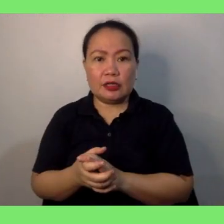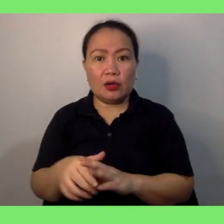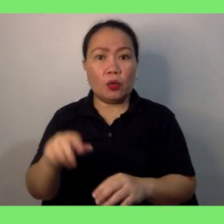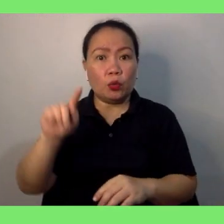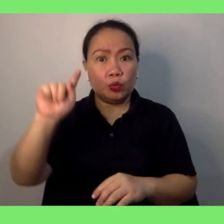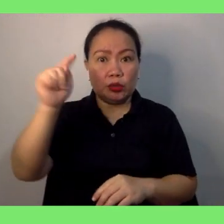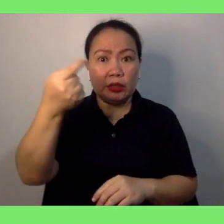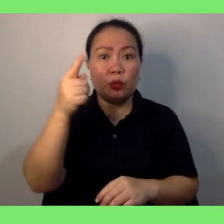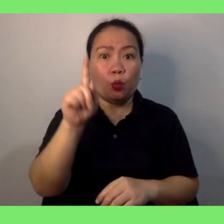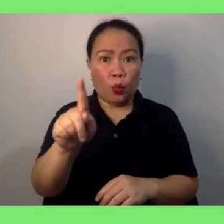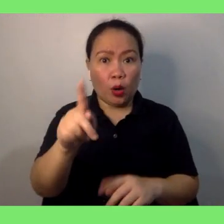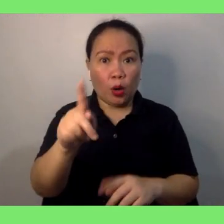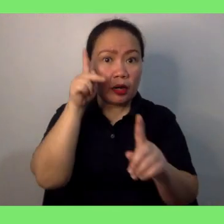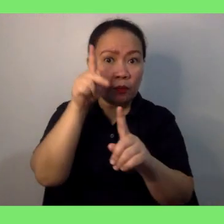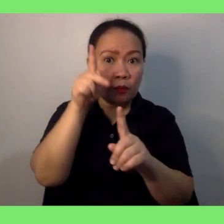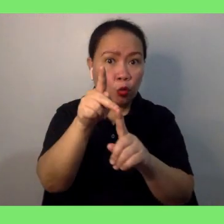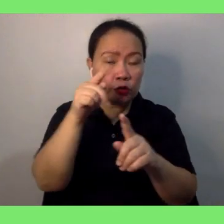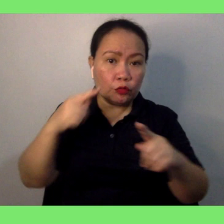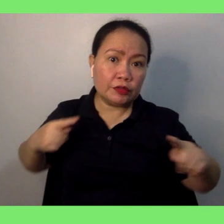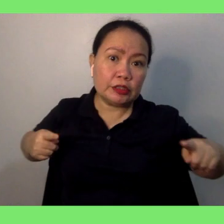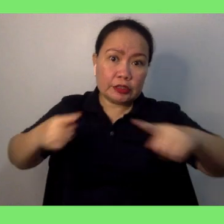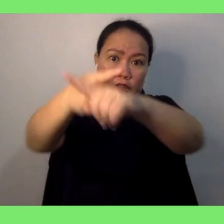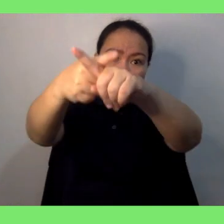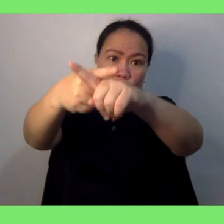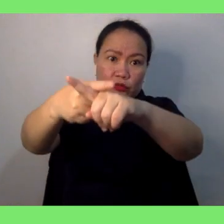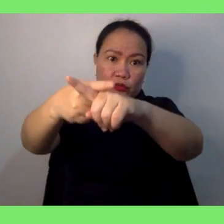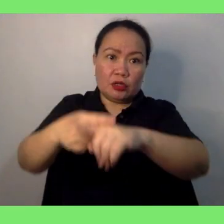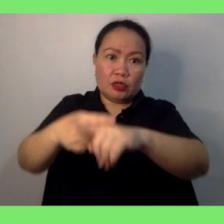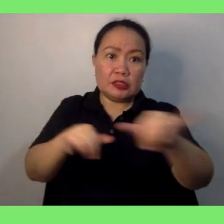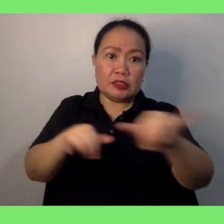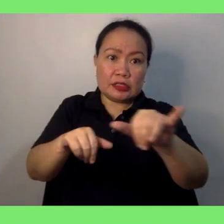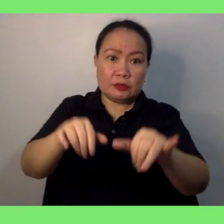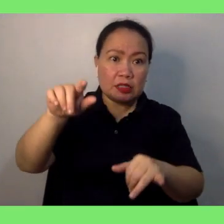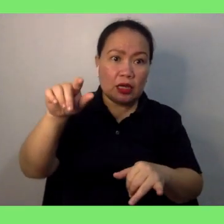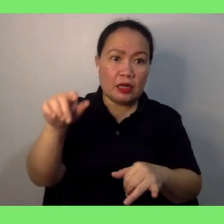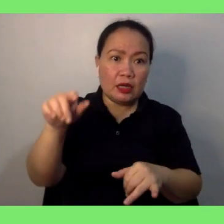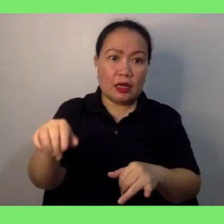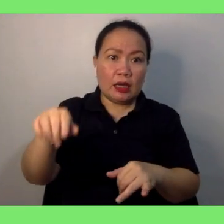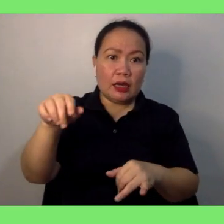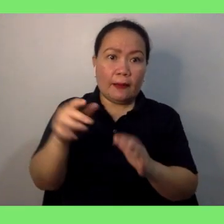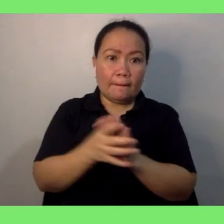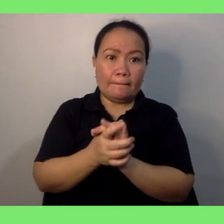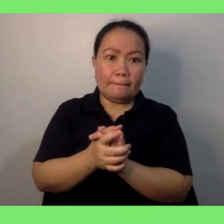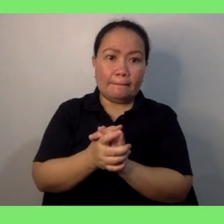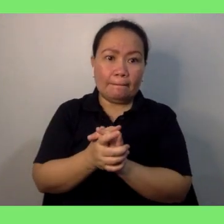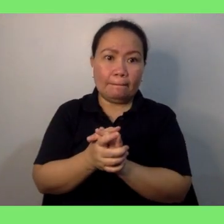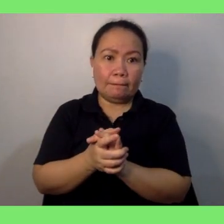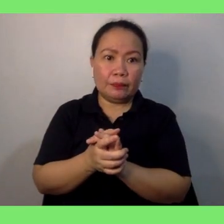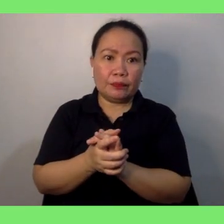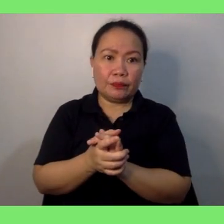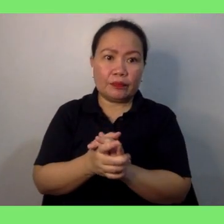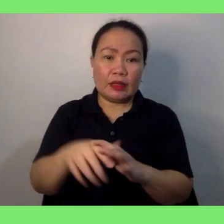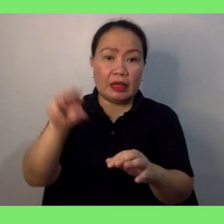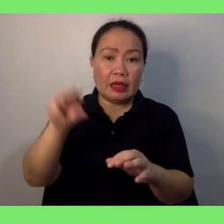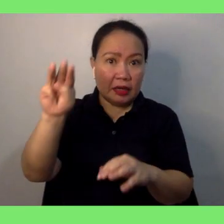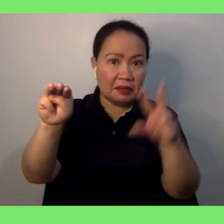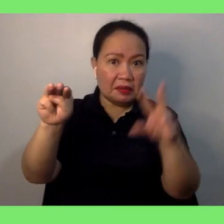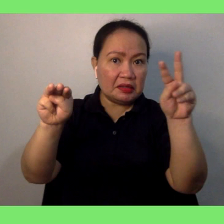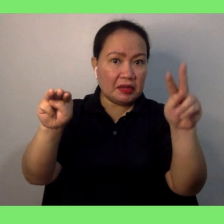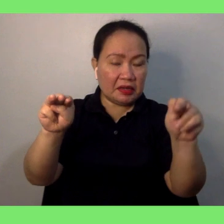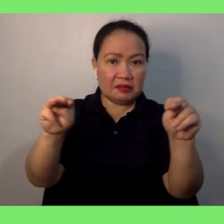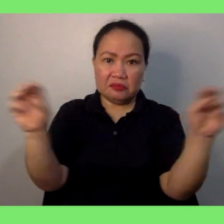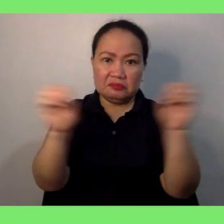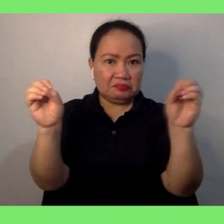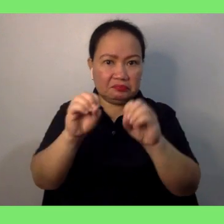of intersection. Ganon din si line M, ganon din si line N. So, wala po tayong transversal dito sa figure na to. So,